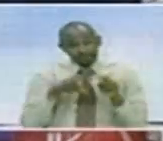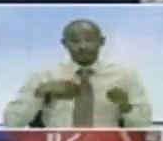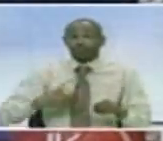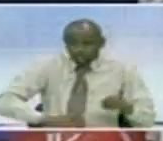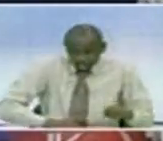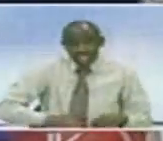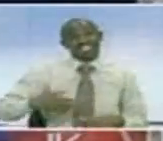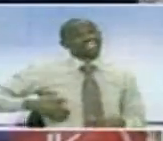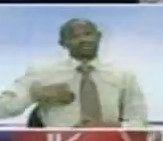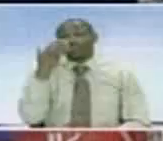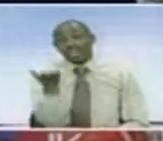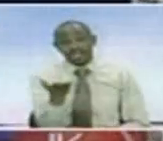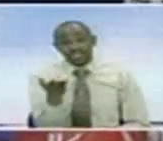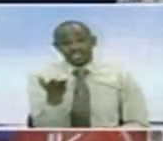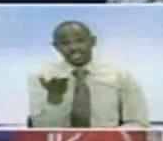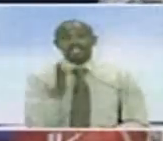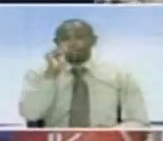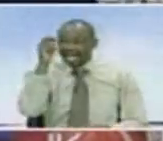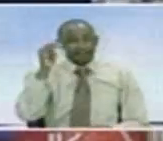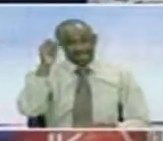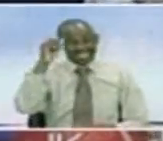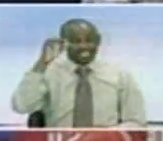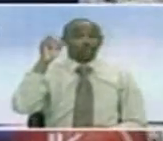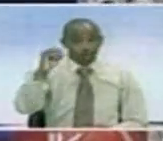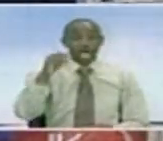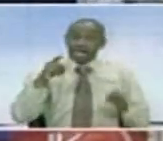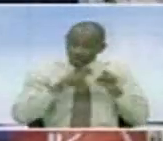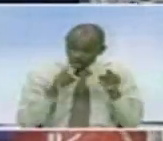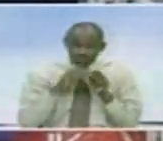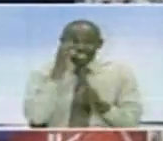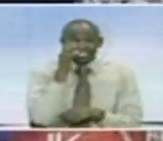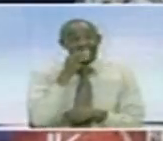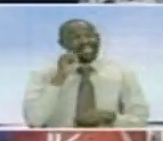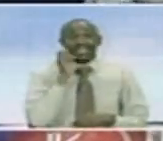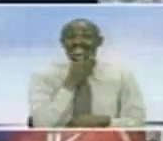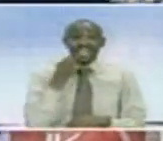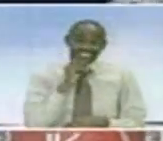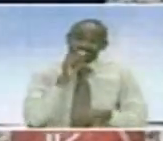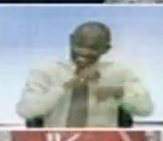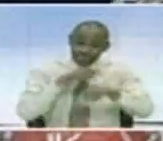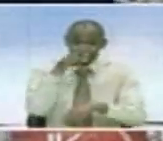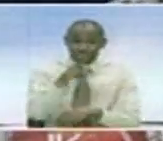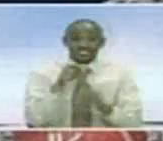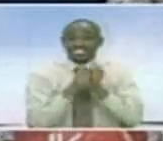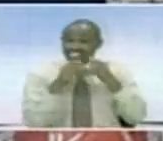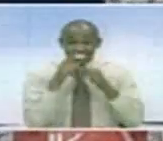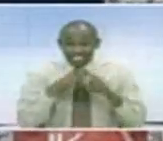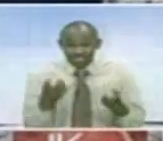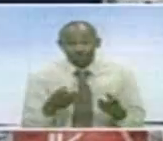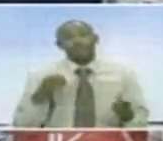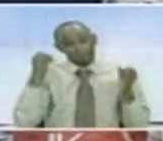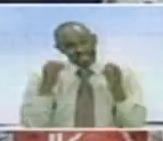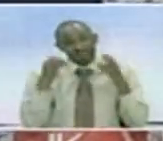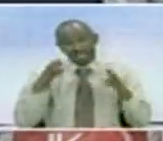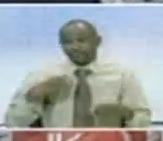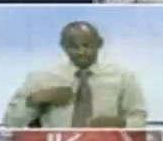in Gatondo, in Baringo. Even in the Kenyatta, 16 years of Kenyatta rule, there were many people poor